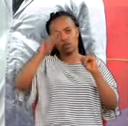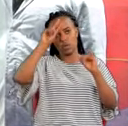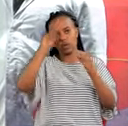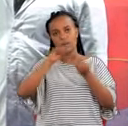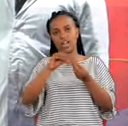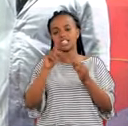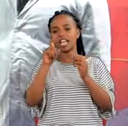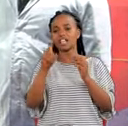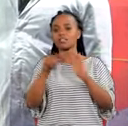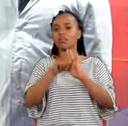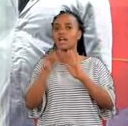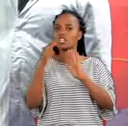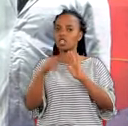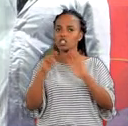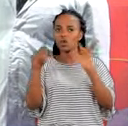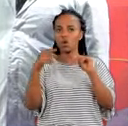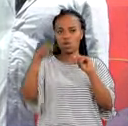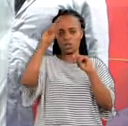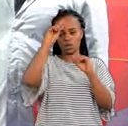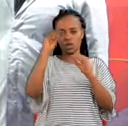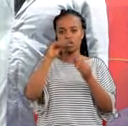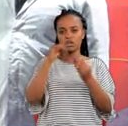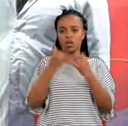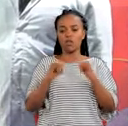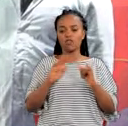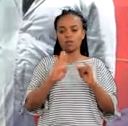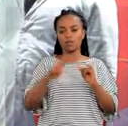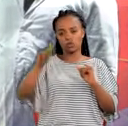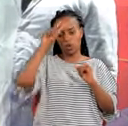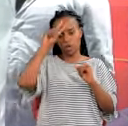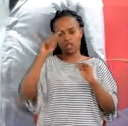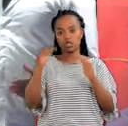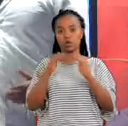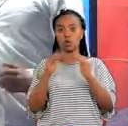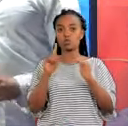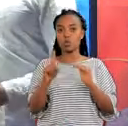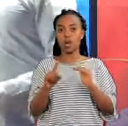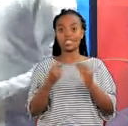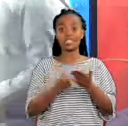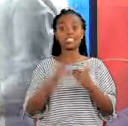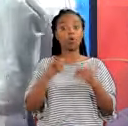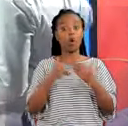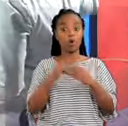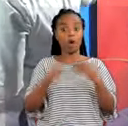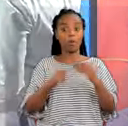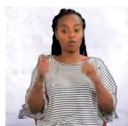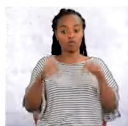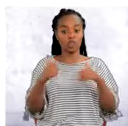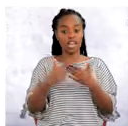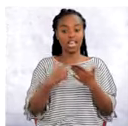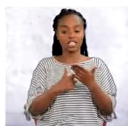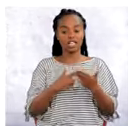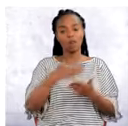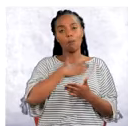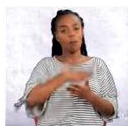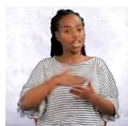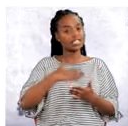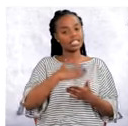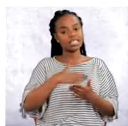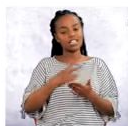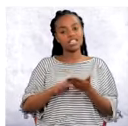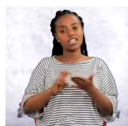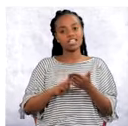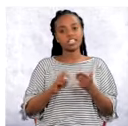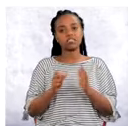plus x minus h whole squared over b squared is equal to 1. So this is all about today's lesson. Please